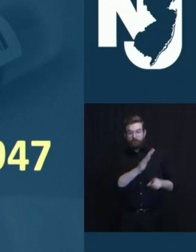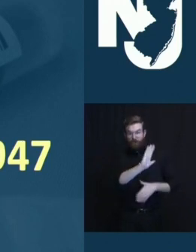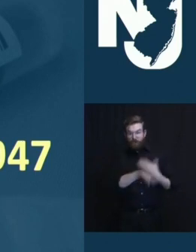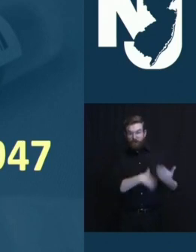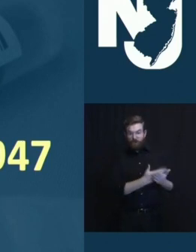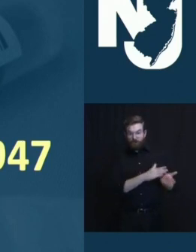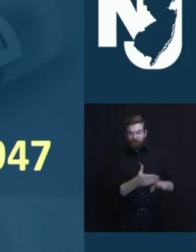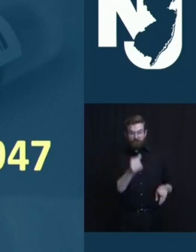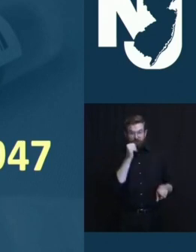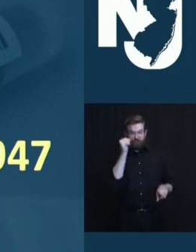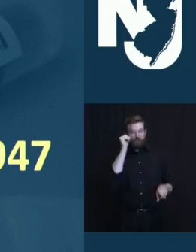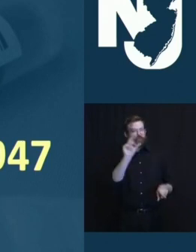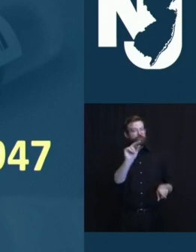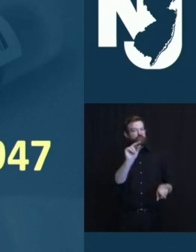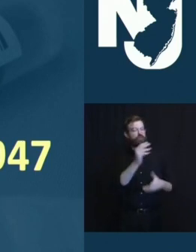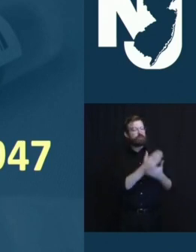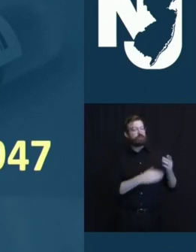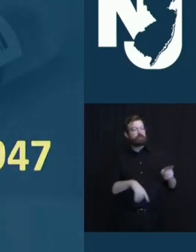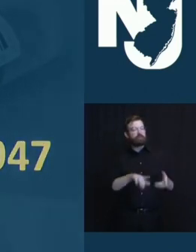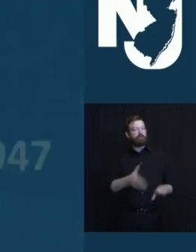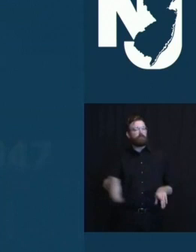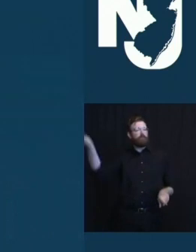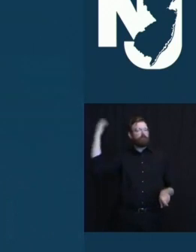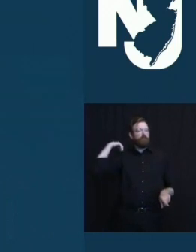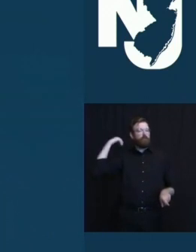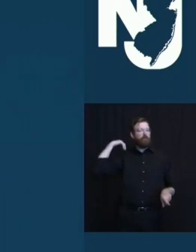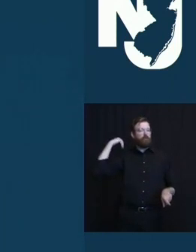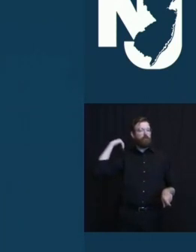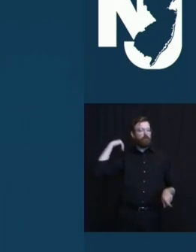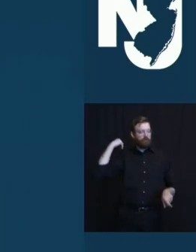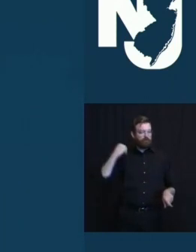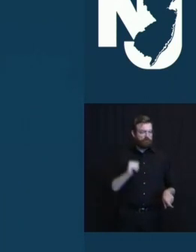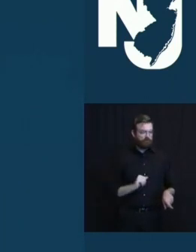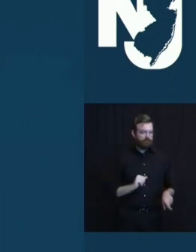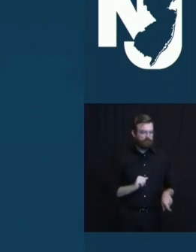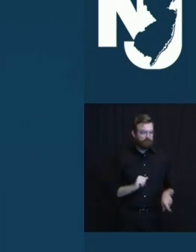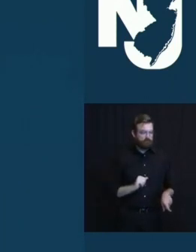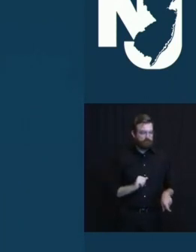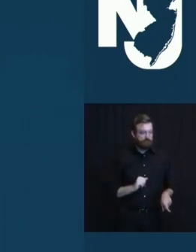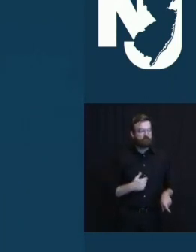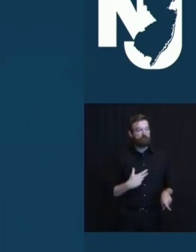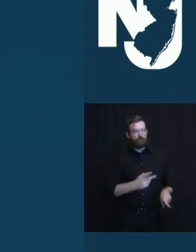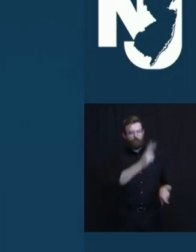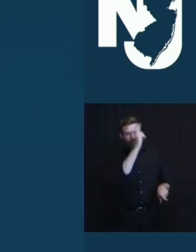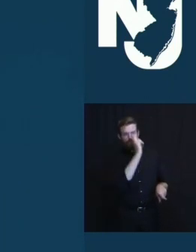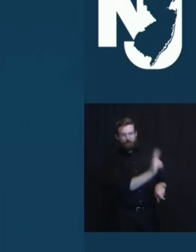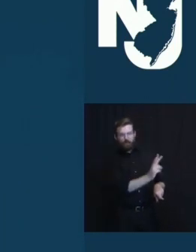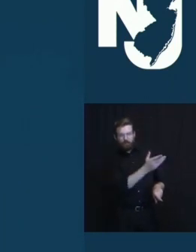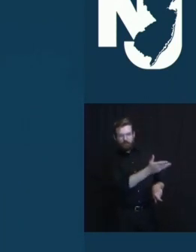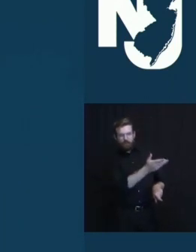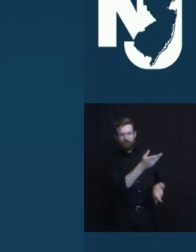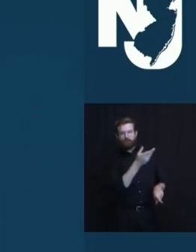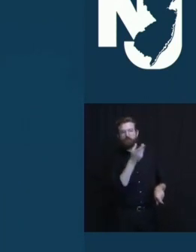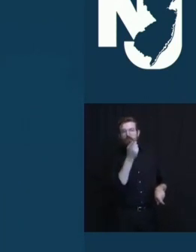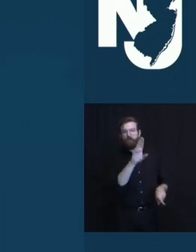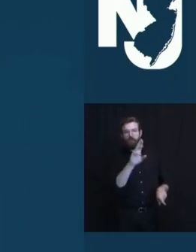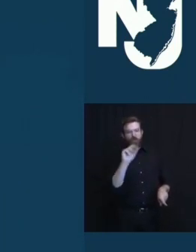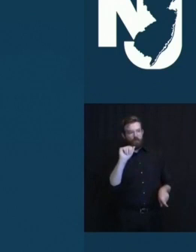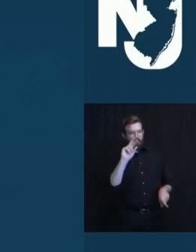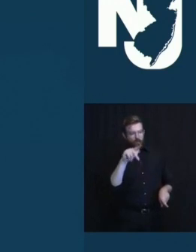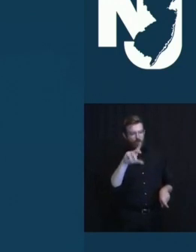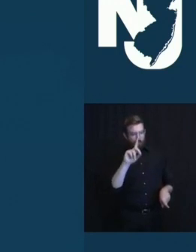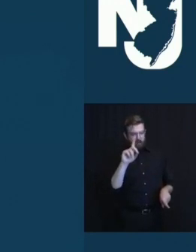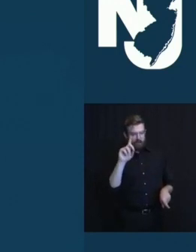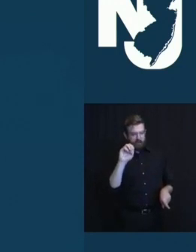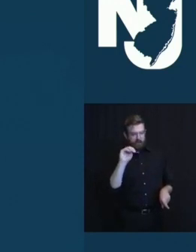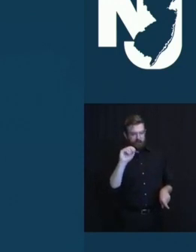was extraordinary. And remember Dr. Arnold Domain. Dr. Domain, known to, by the way, almost everybody as Arnie, was